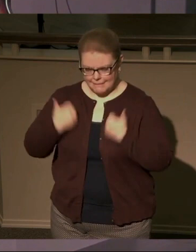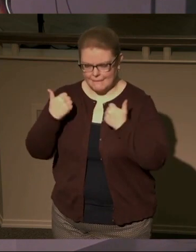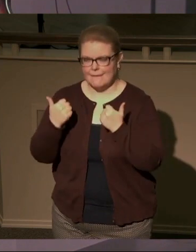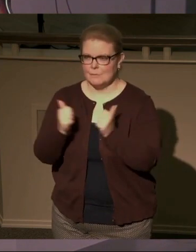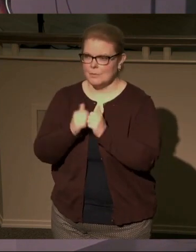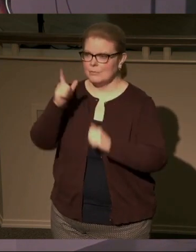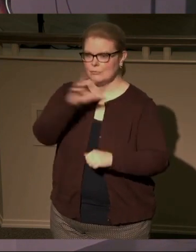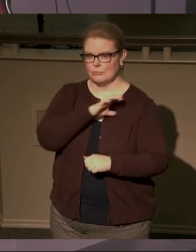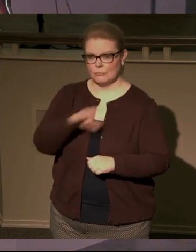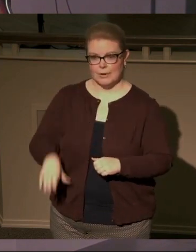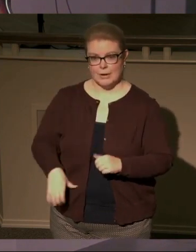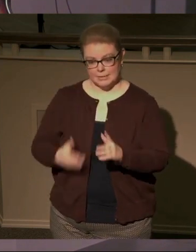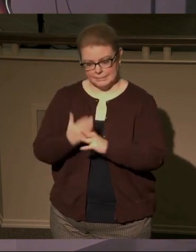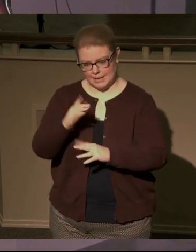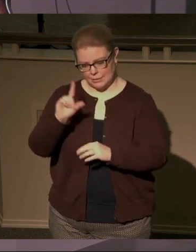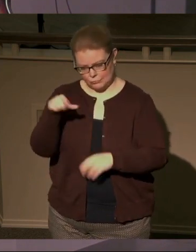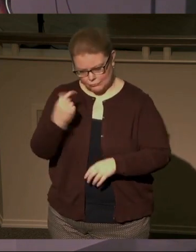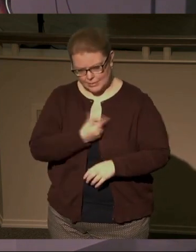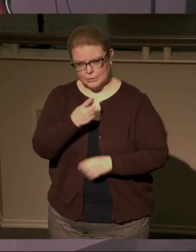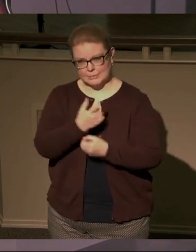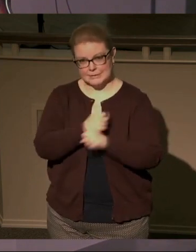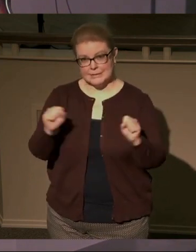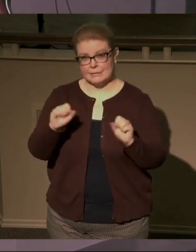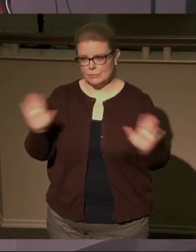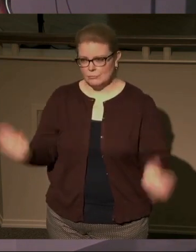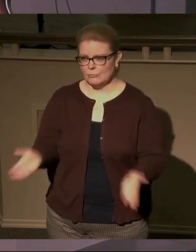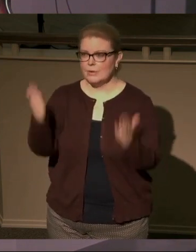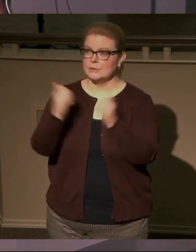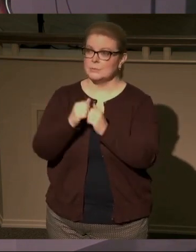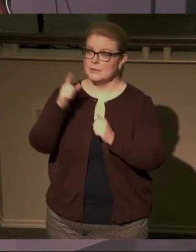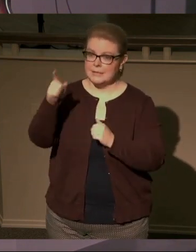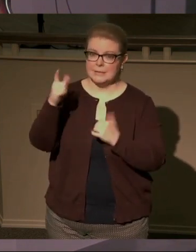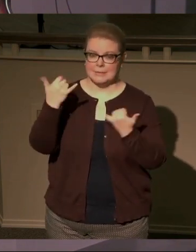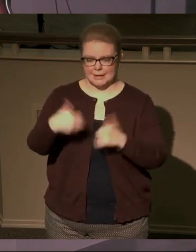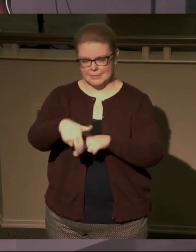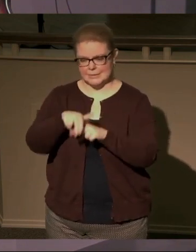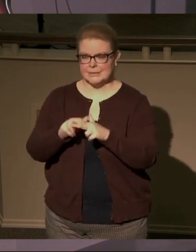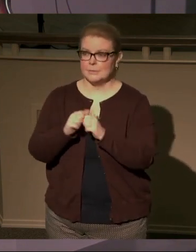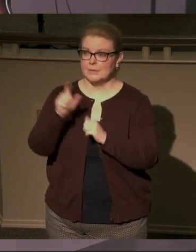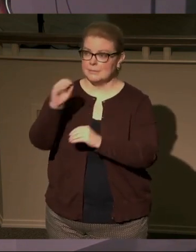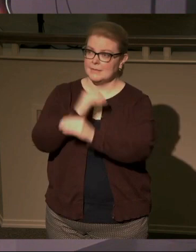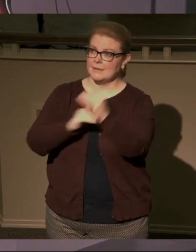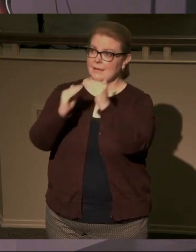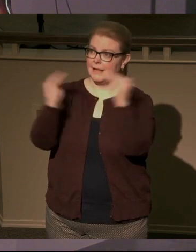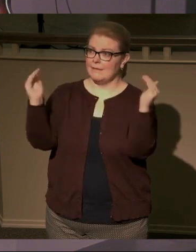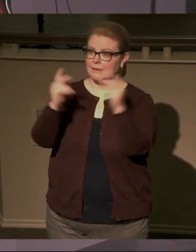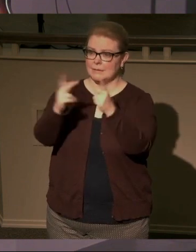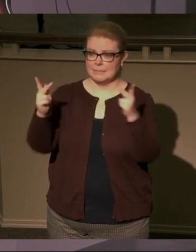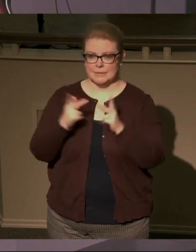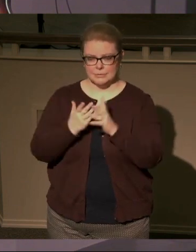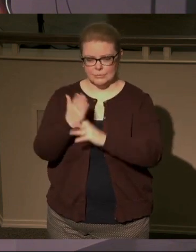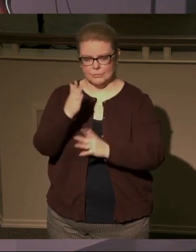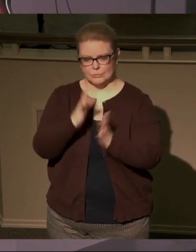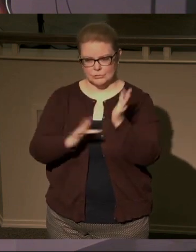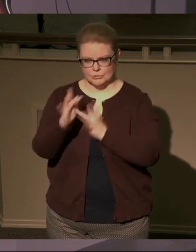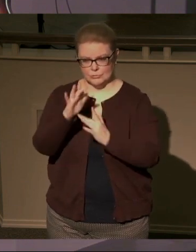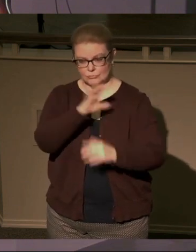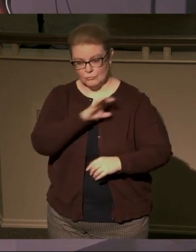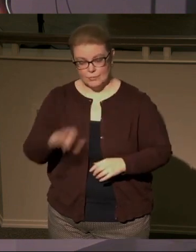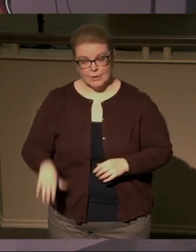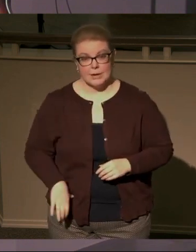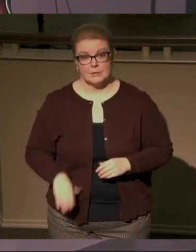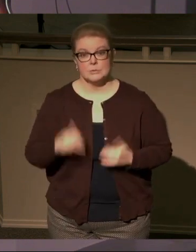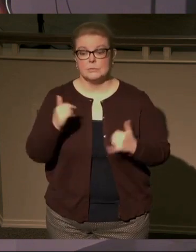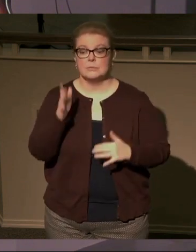grace you have been saved, and raised us up with him, and seated us with him in the heavenly places in Christ Jesus, so that in the